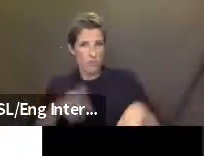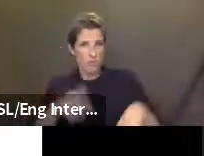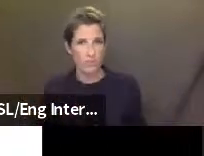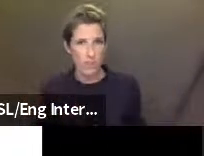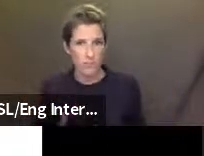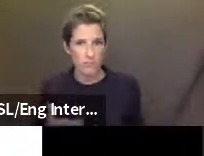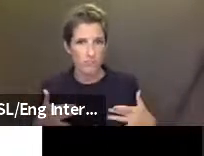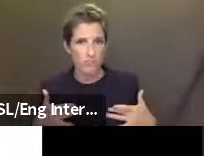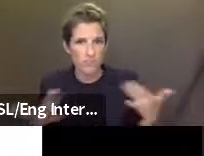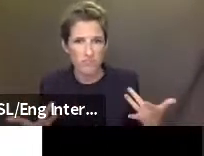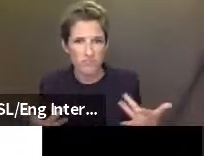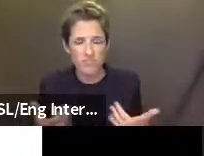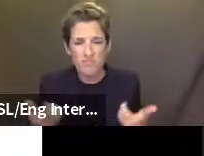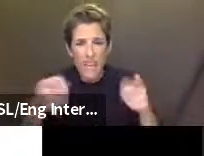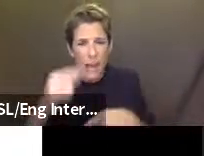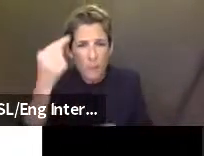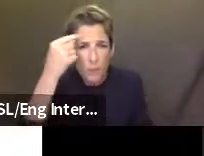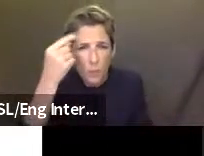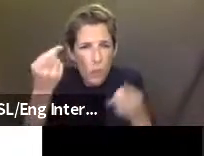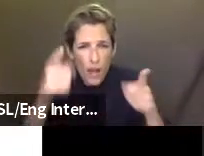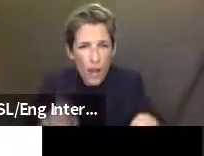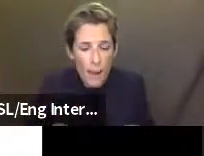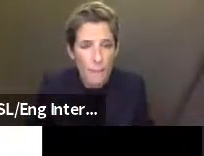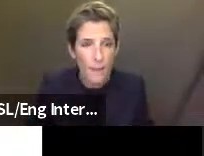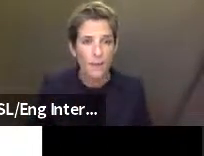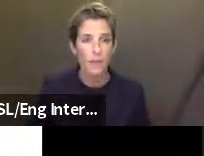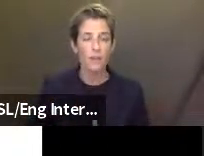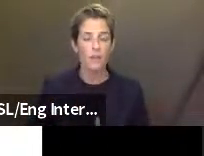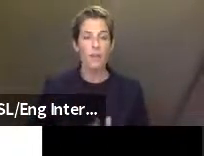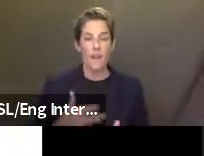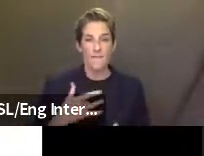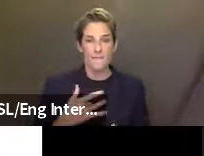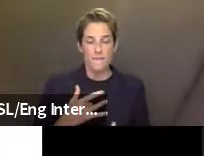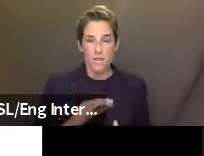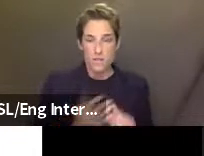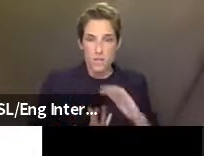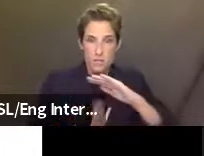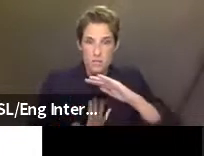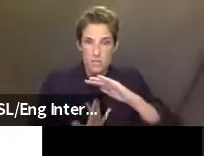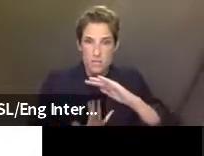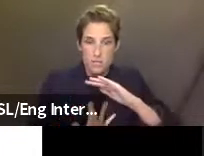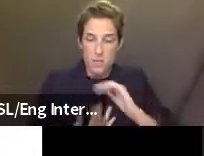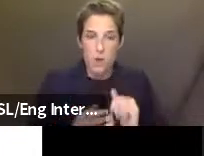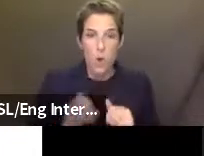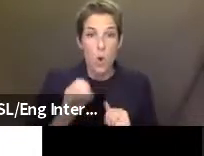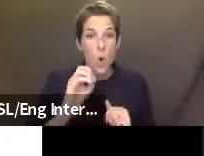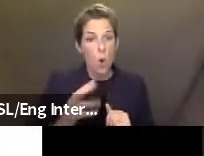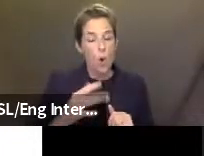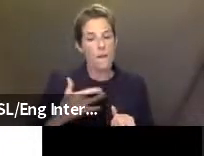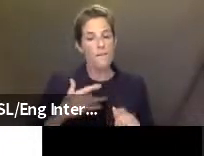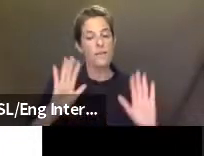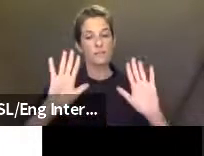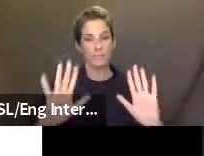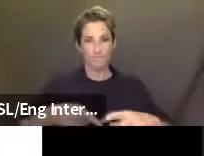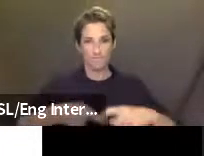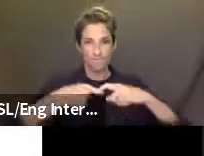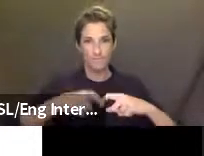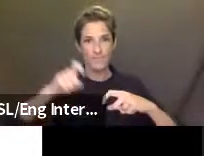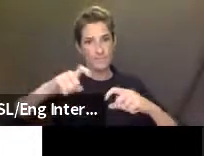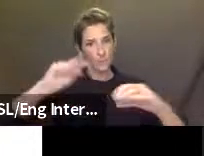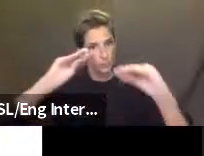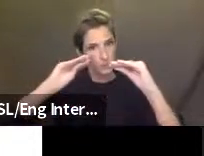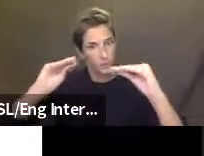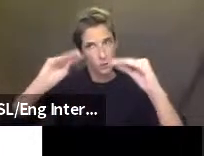age, make me defensive and irritated. Sometimes I turn these interactions into teachable moments. Other times I reply,